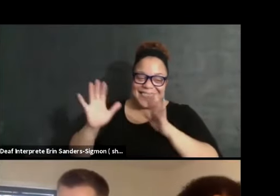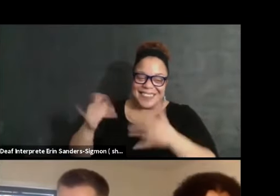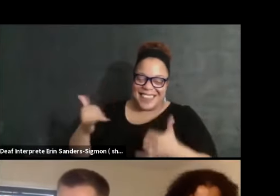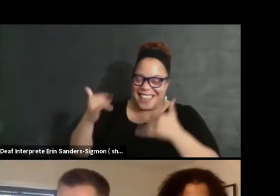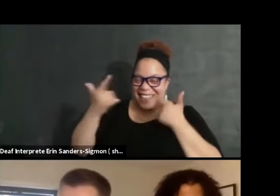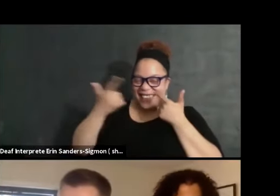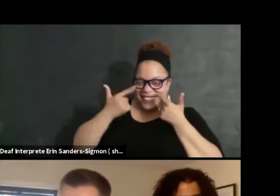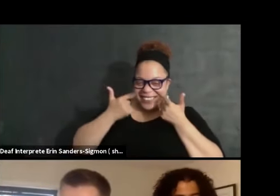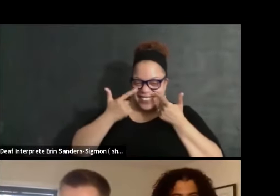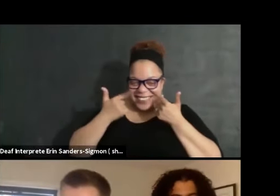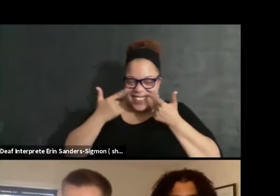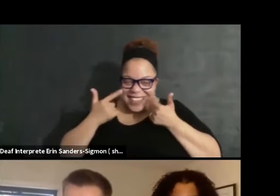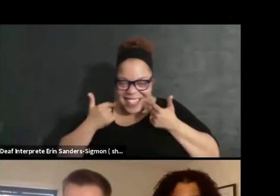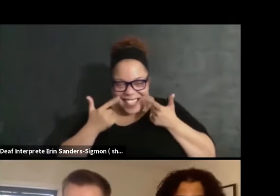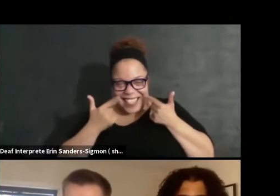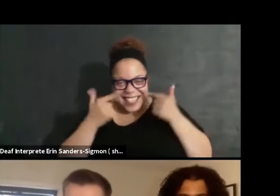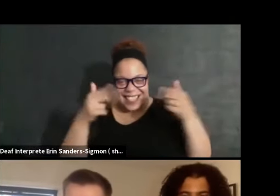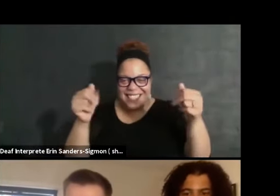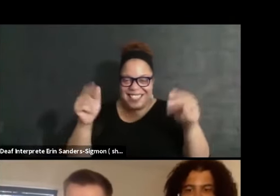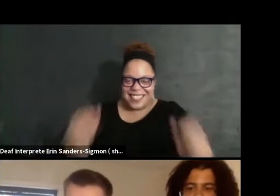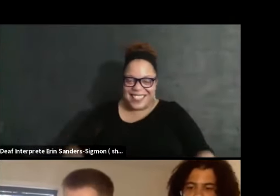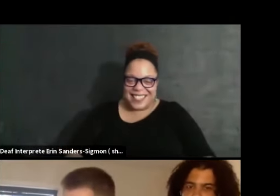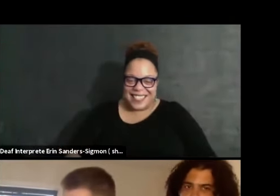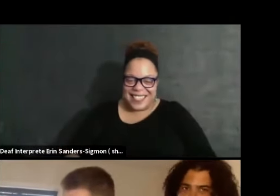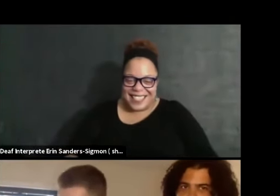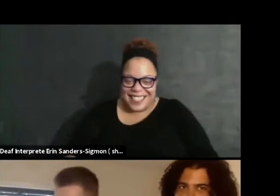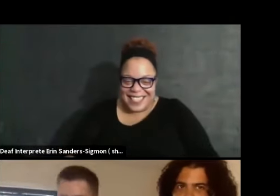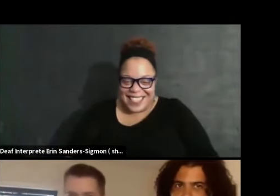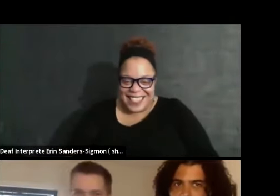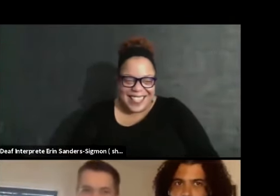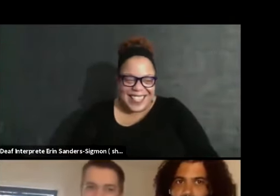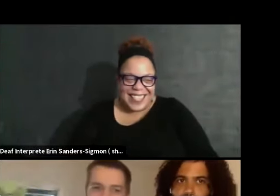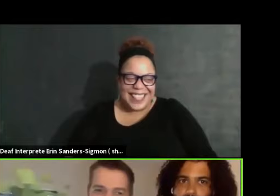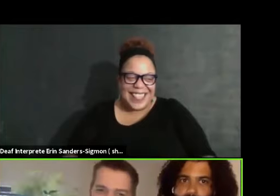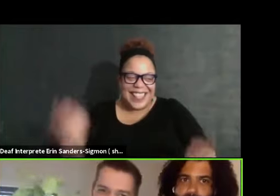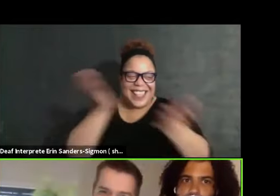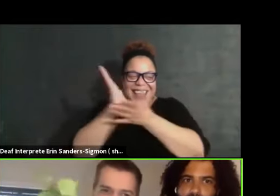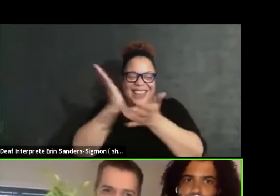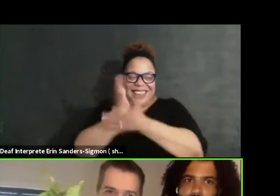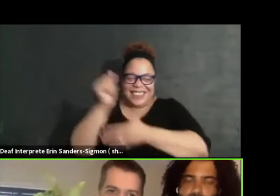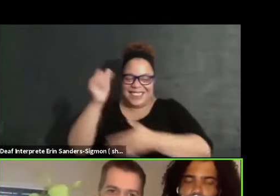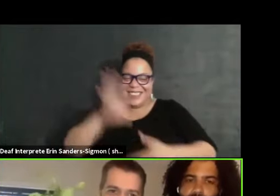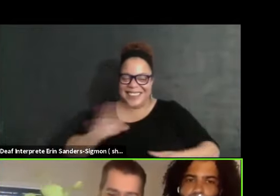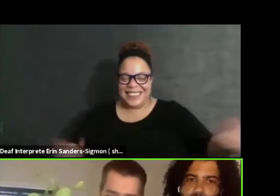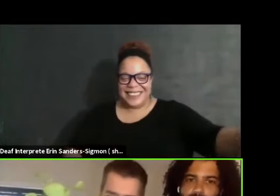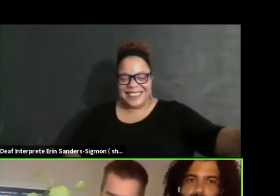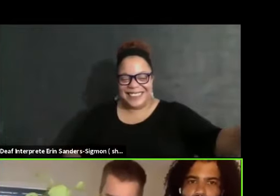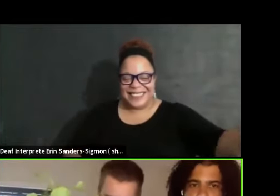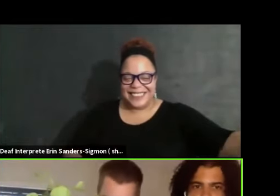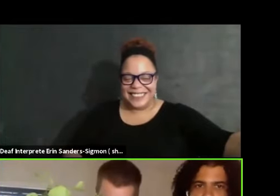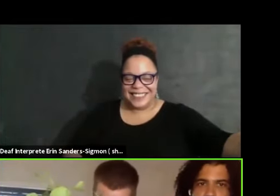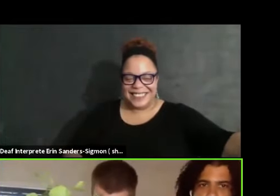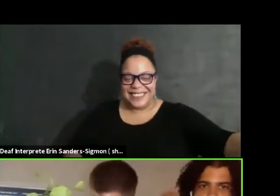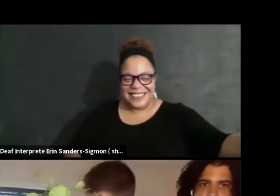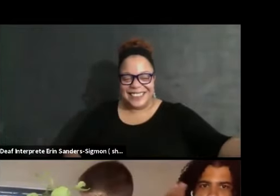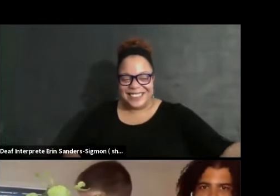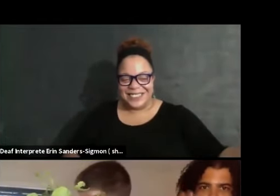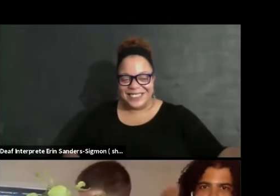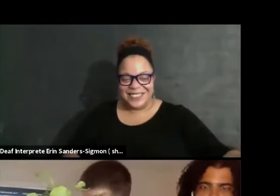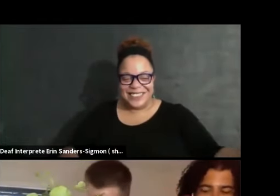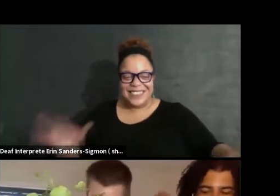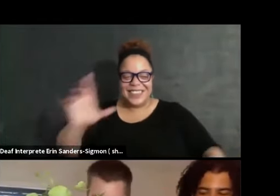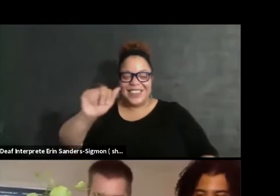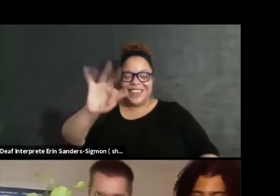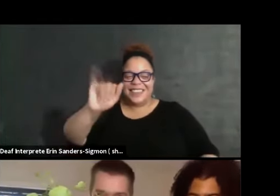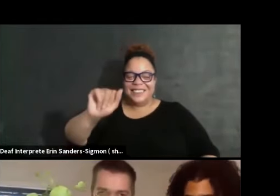All right, man. Flowers, candles, Raphael Casal, Davi Diggs. Peppers, bro. Fire. Listen, bro. Come on, man. You